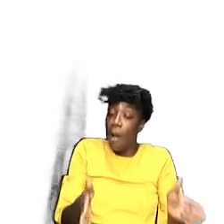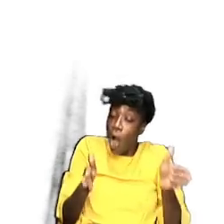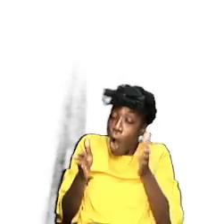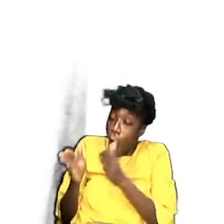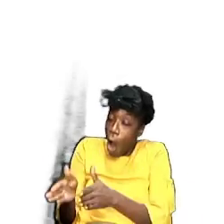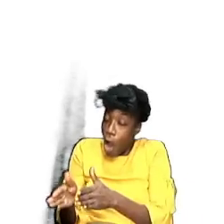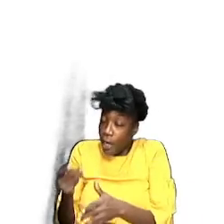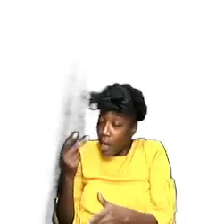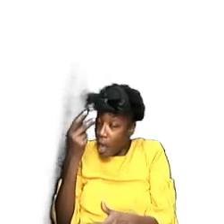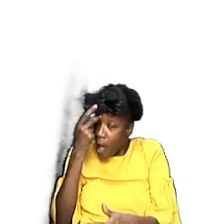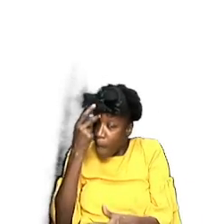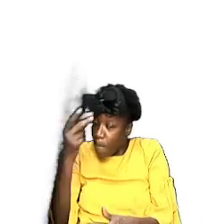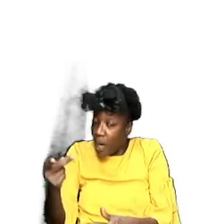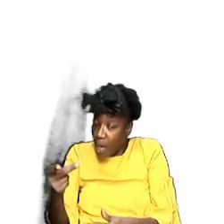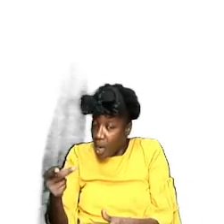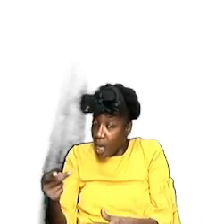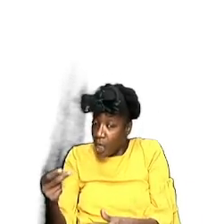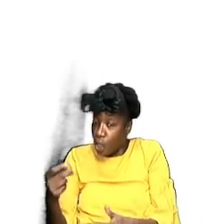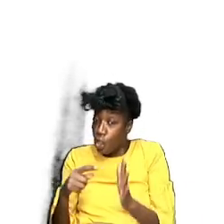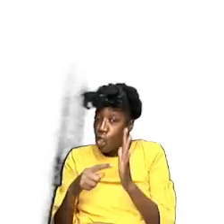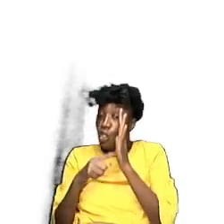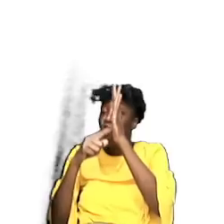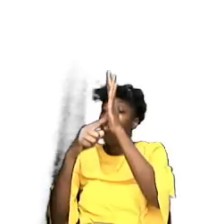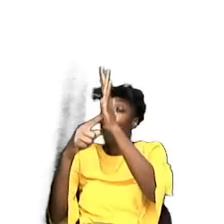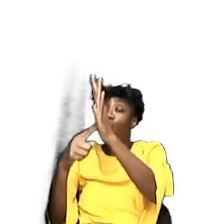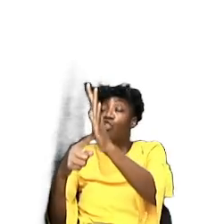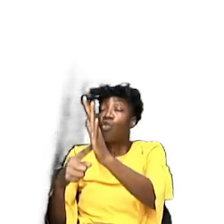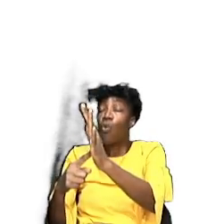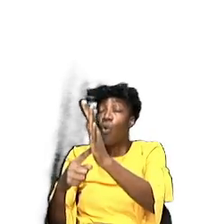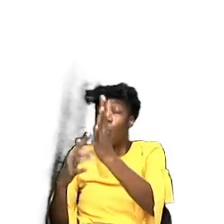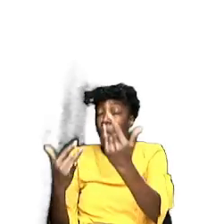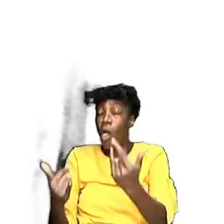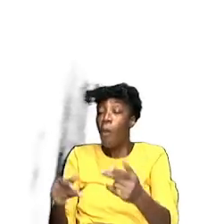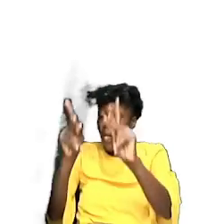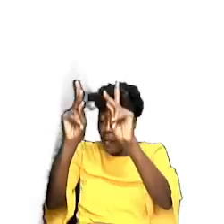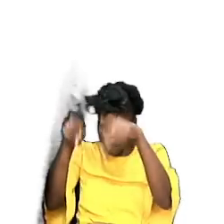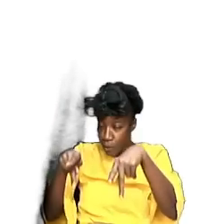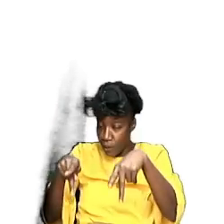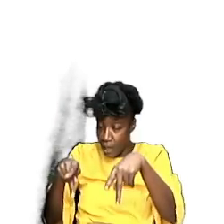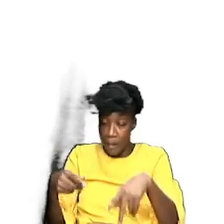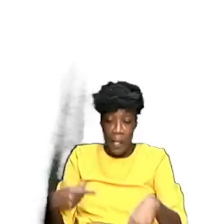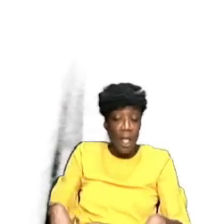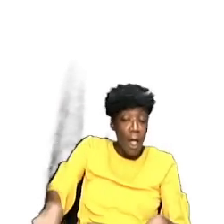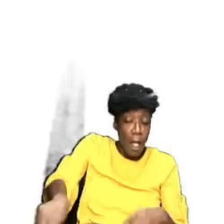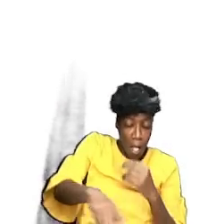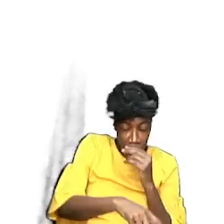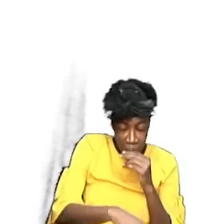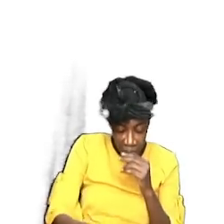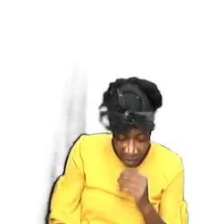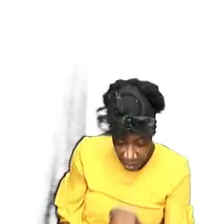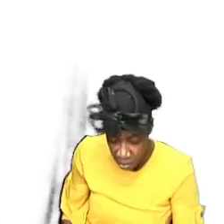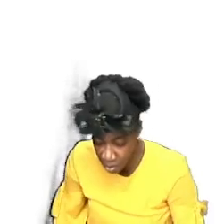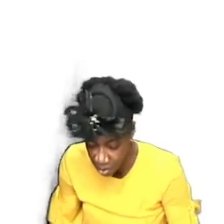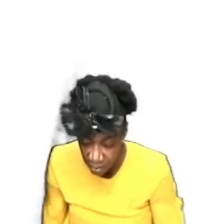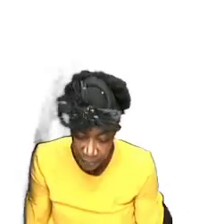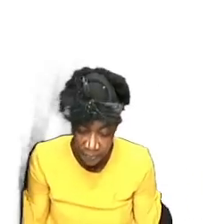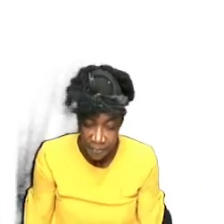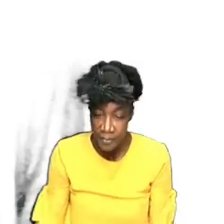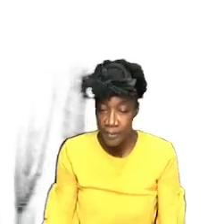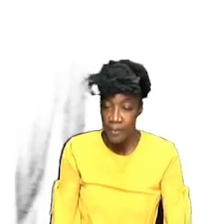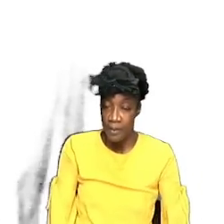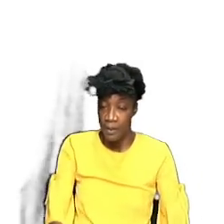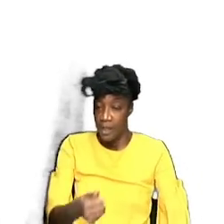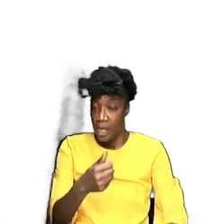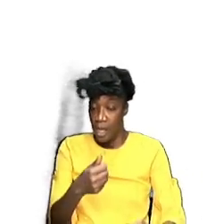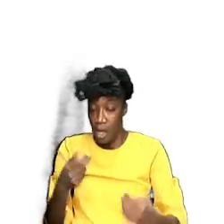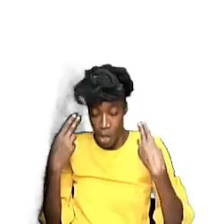Paul highlighted, amen, how we should put on our whole armor of God. So the order in which